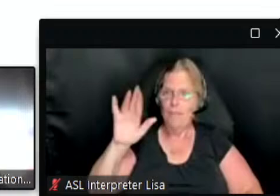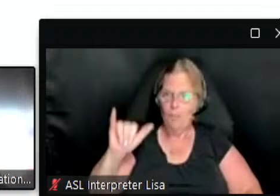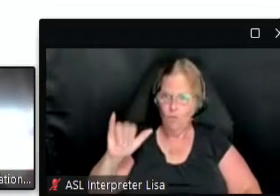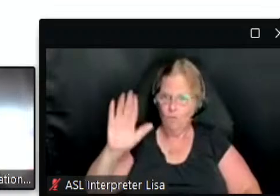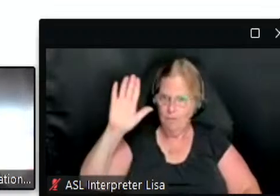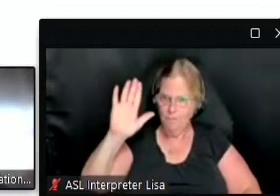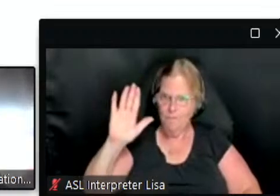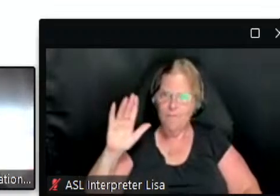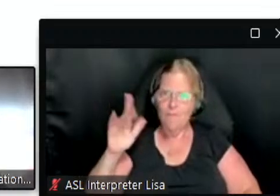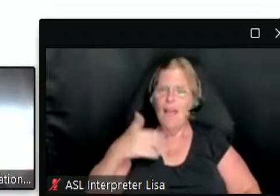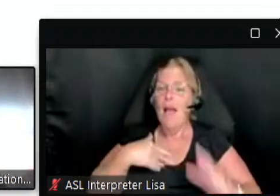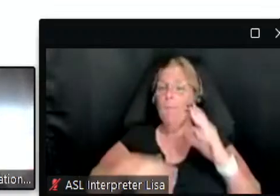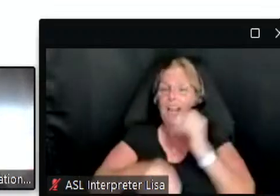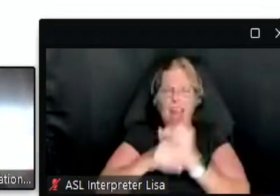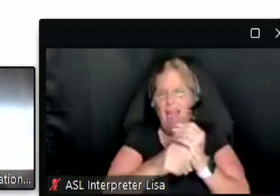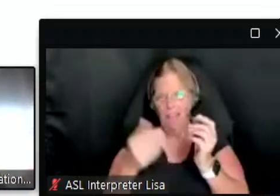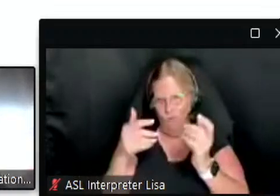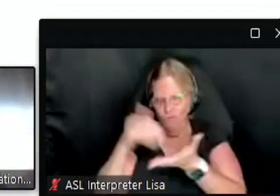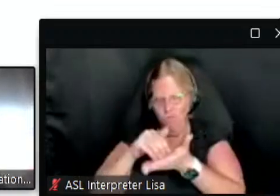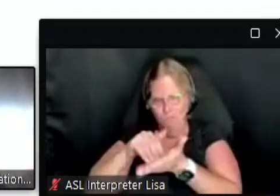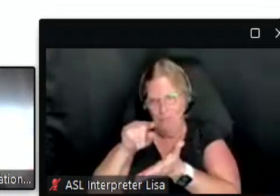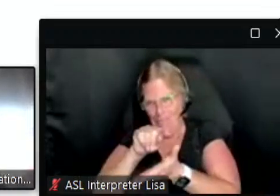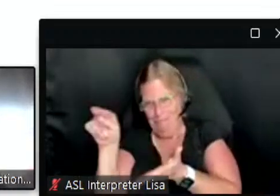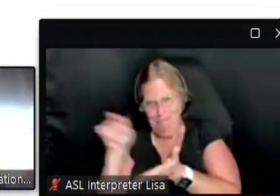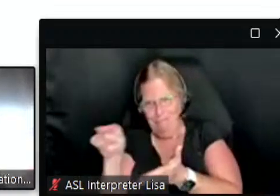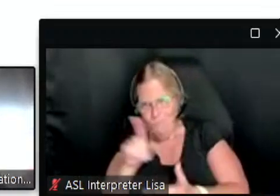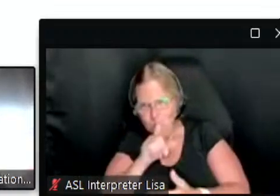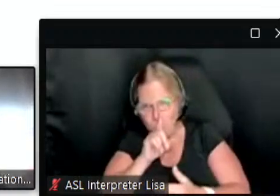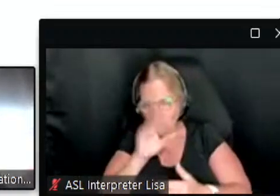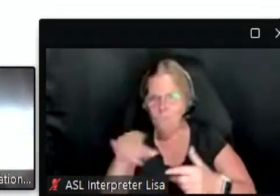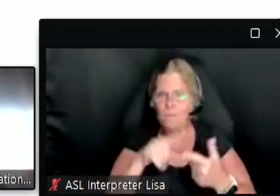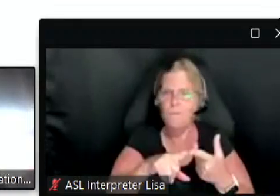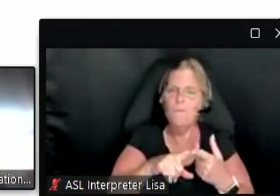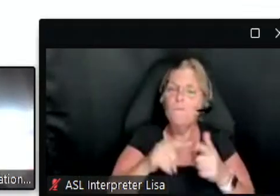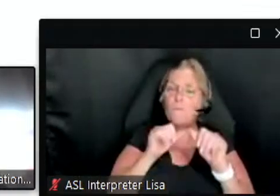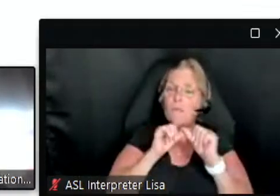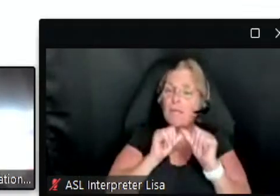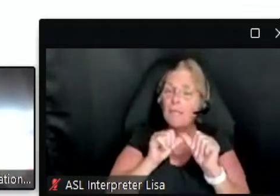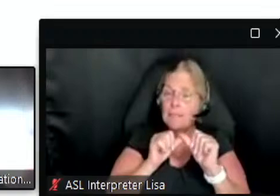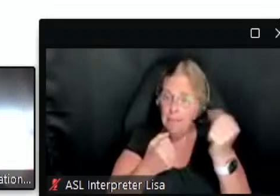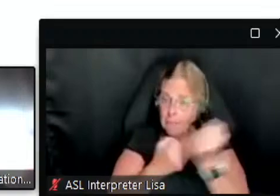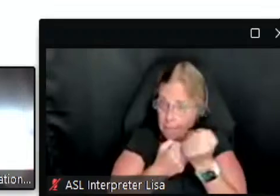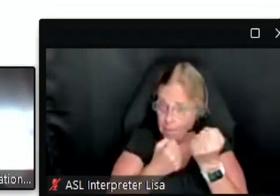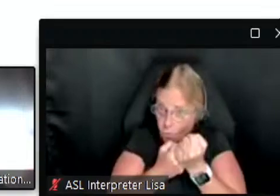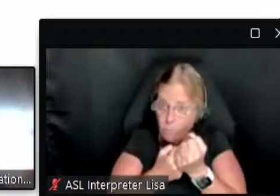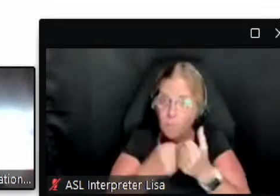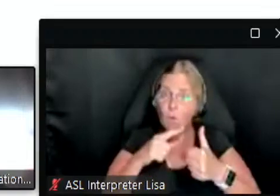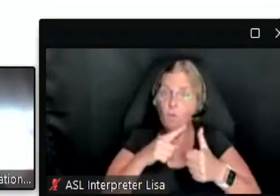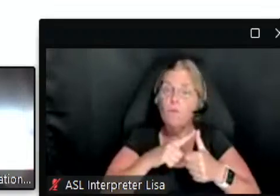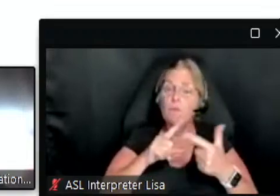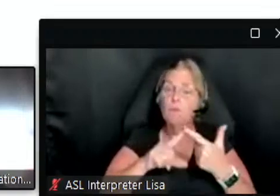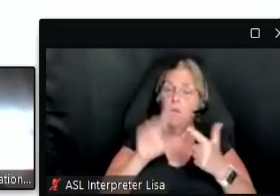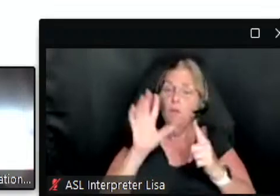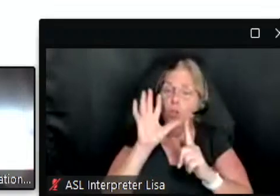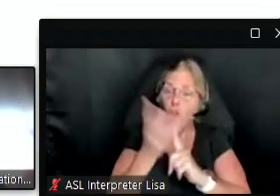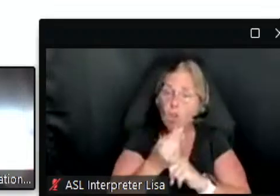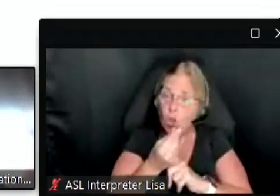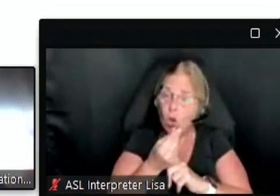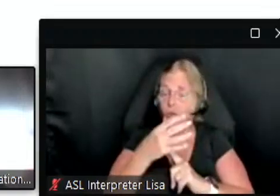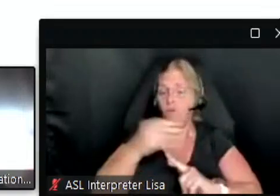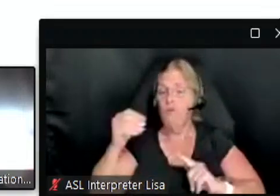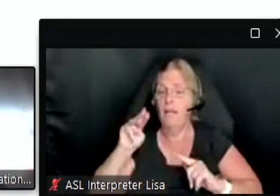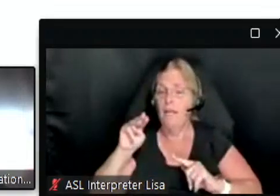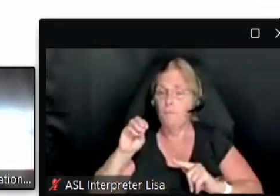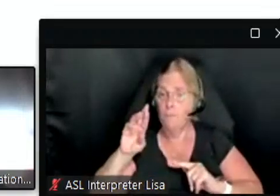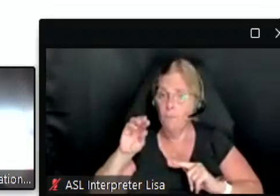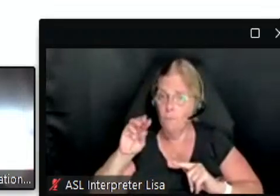of repetitive. We talked about consistent support. Culture and morale came